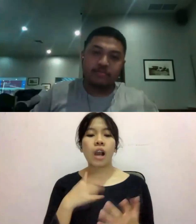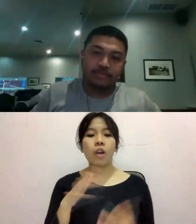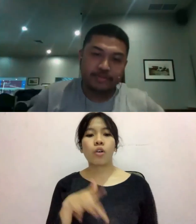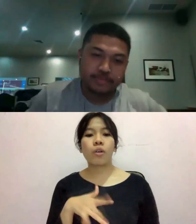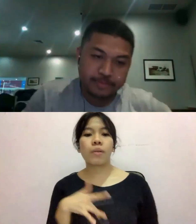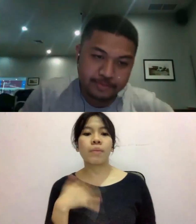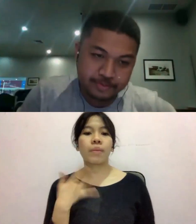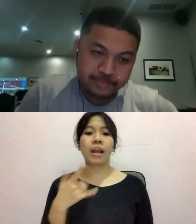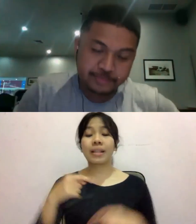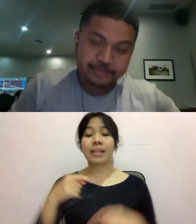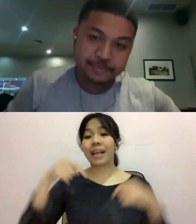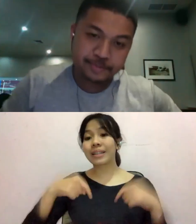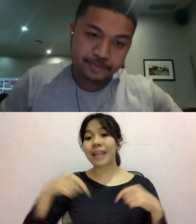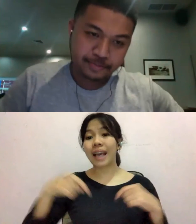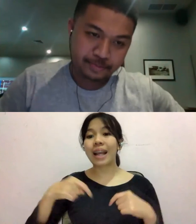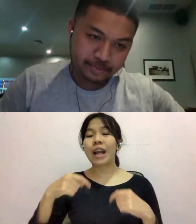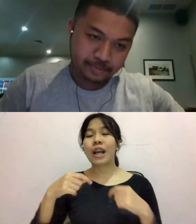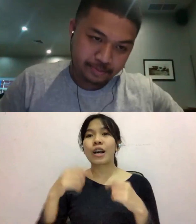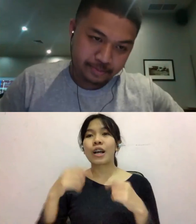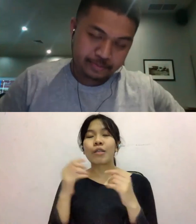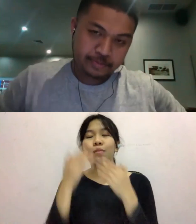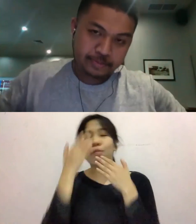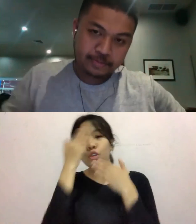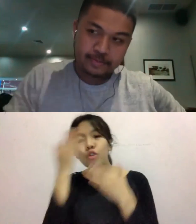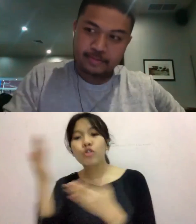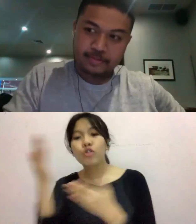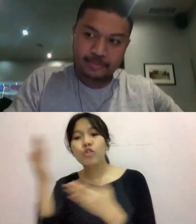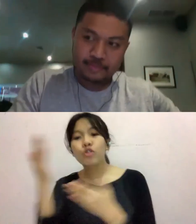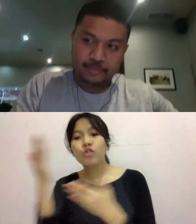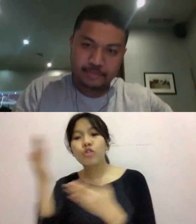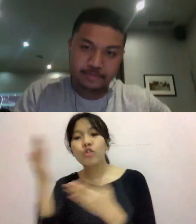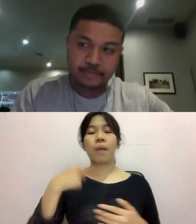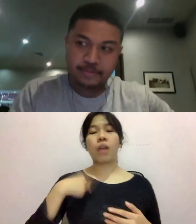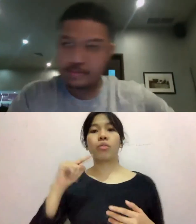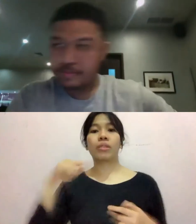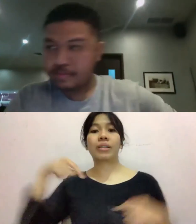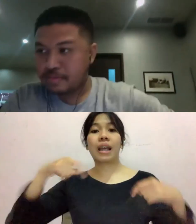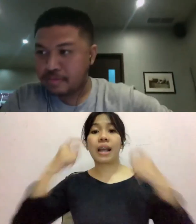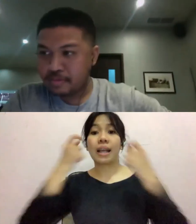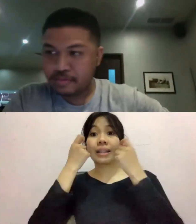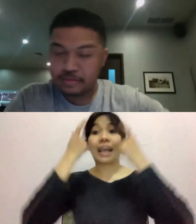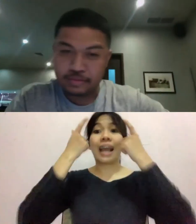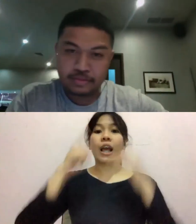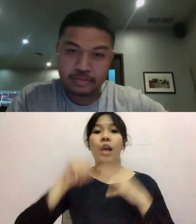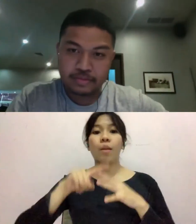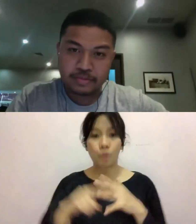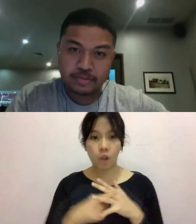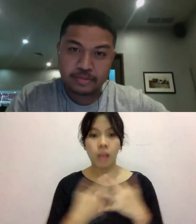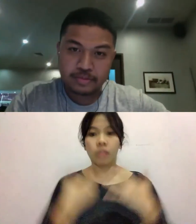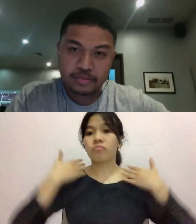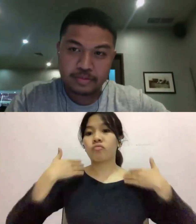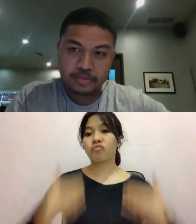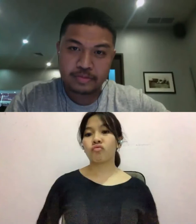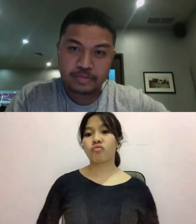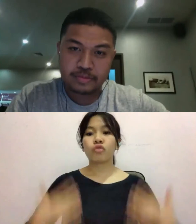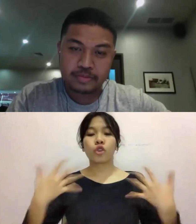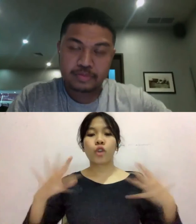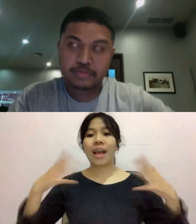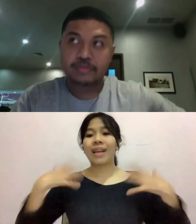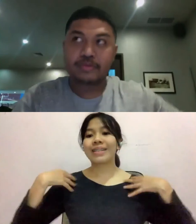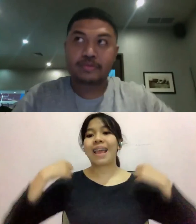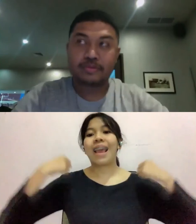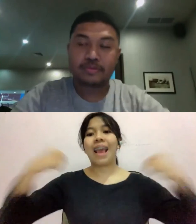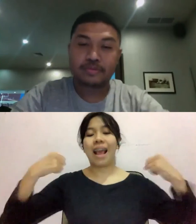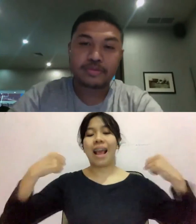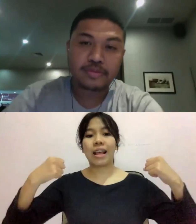right now. I'm able to realize that and also heal from those experiences, and also try to build